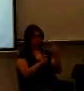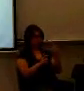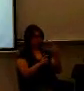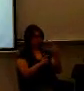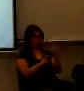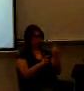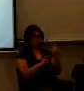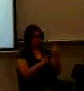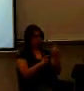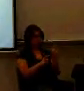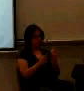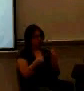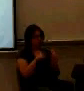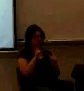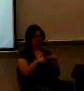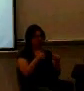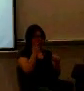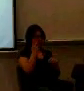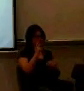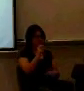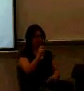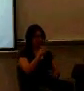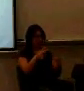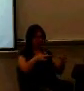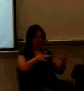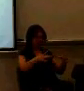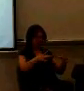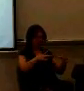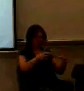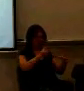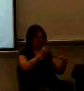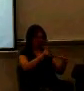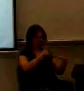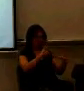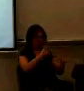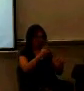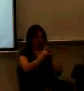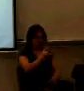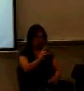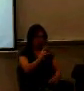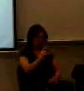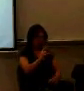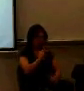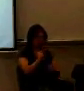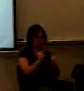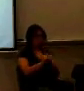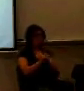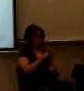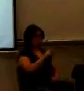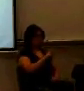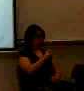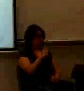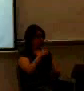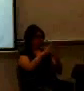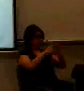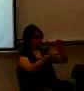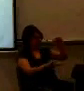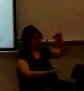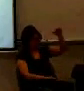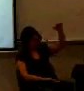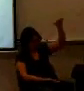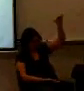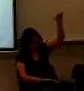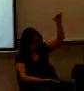were losing the second depth disk in centimeters. When we were at the mesotrophic eutrophic lake, we were more like in the order